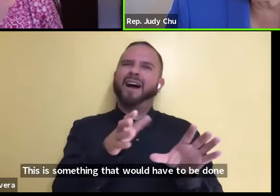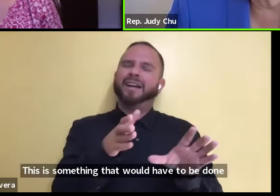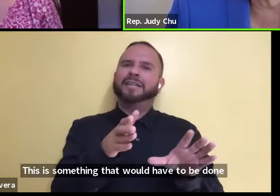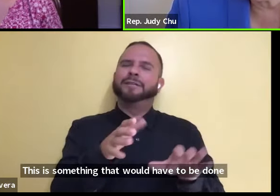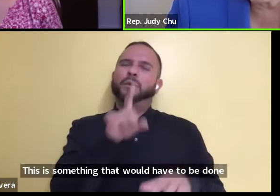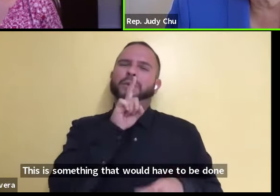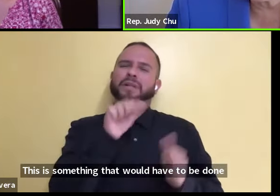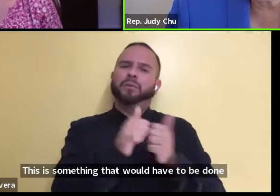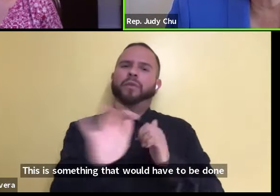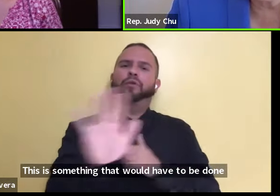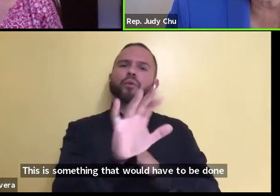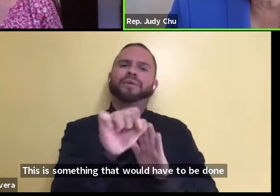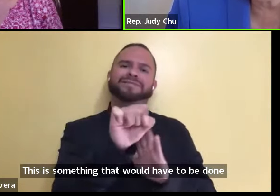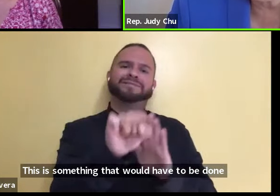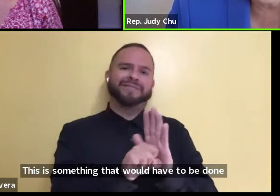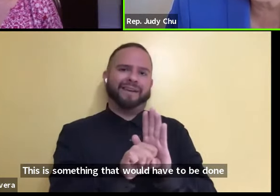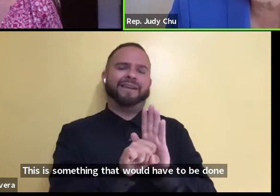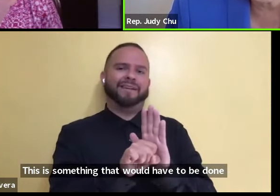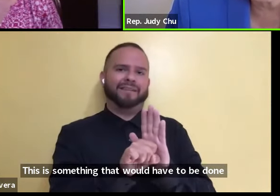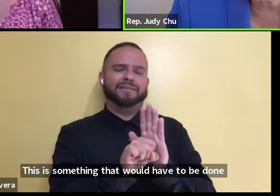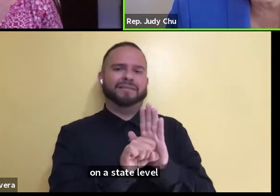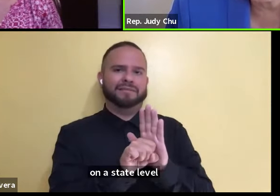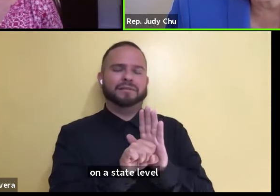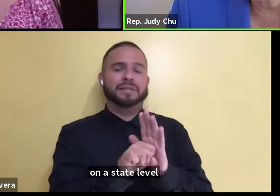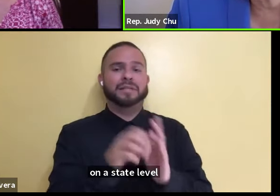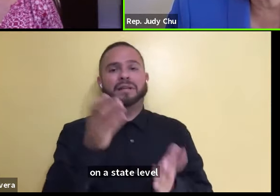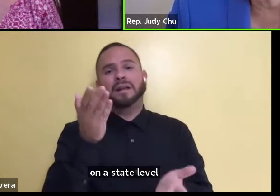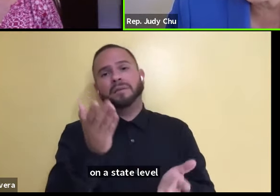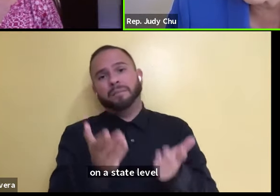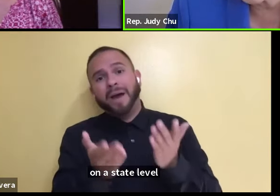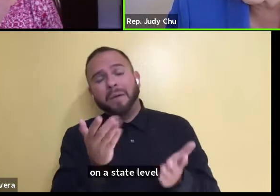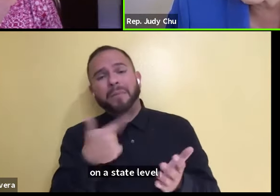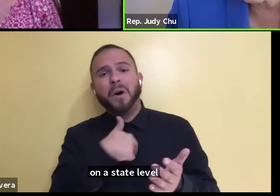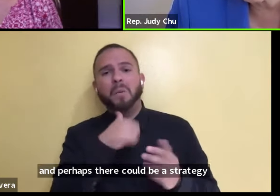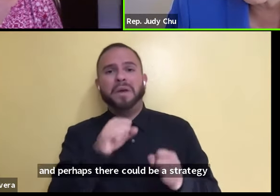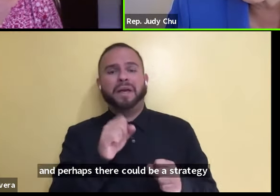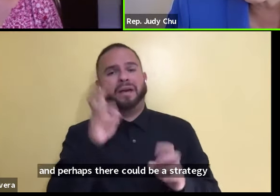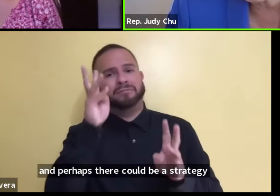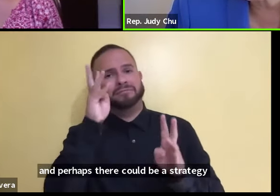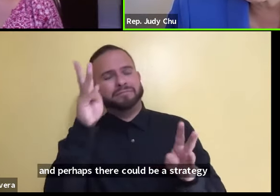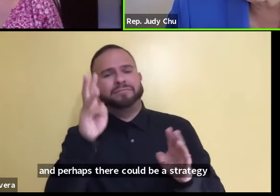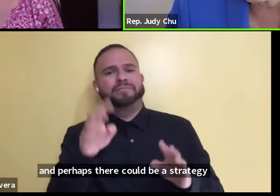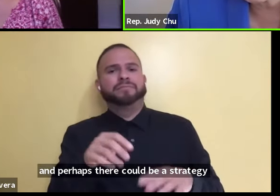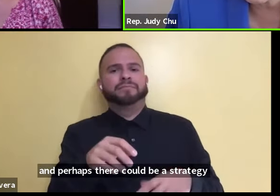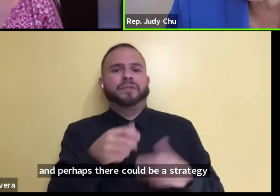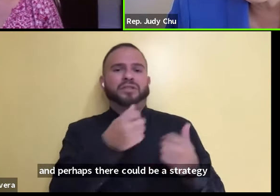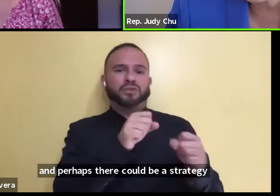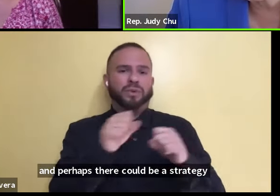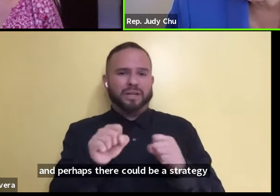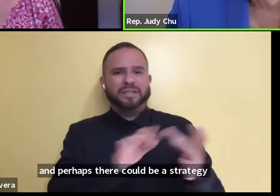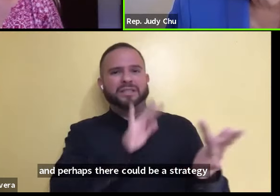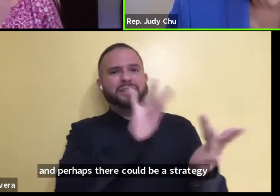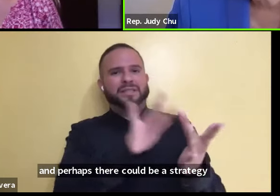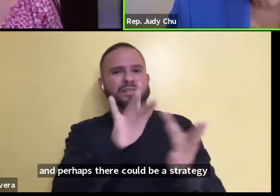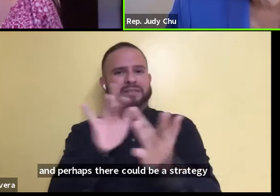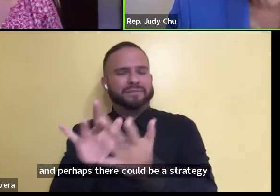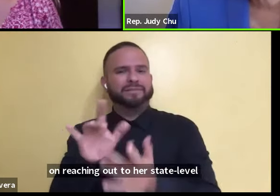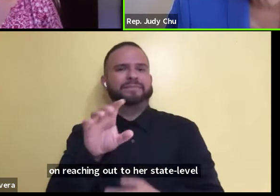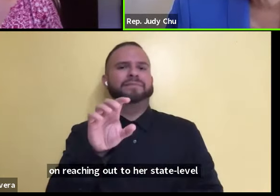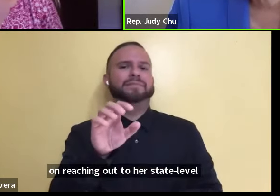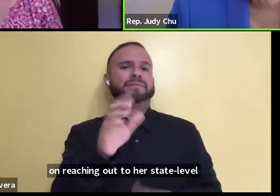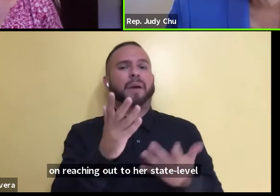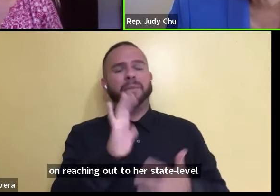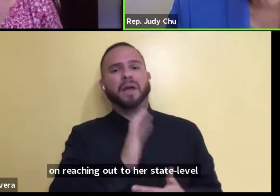level, and perhaps there could be a strategy on reaching out to our state level representatives in Sacramento.